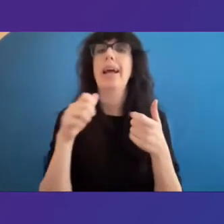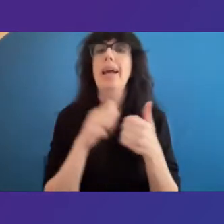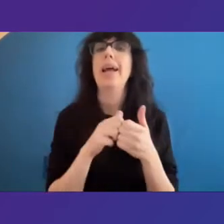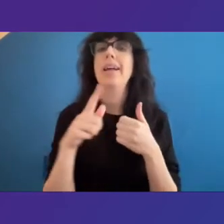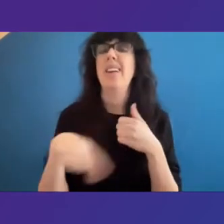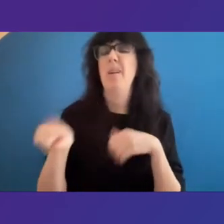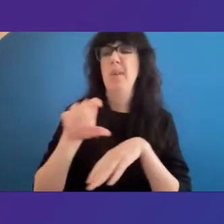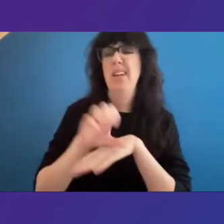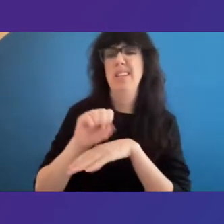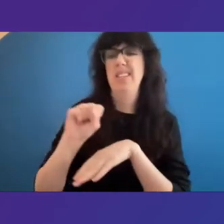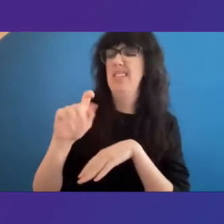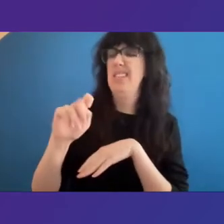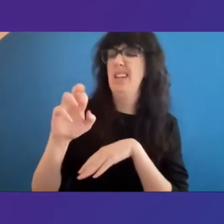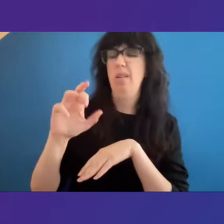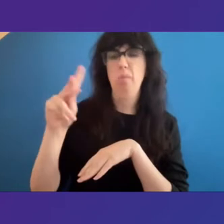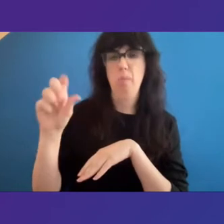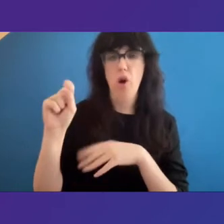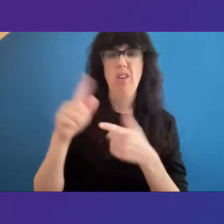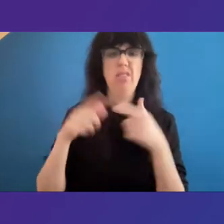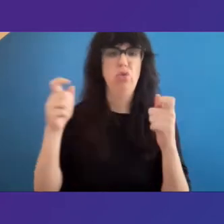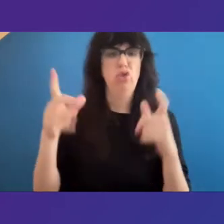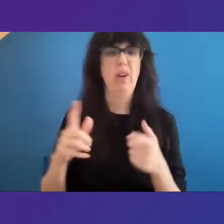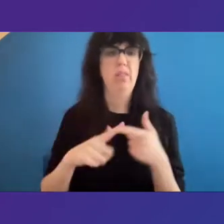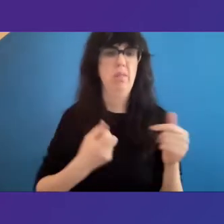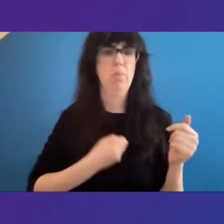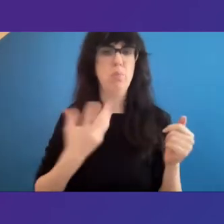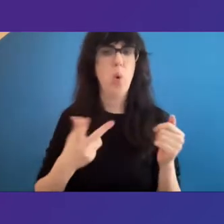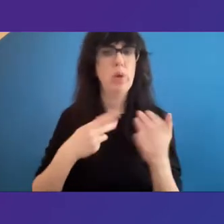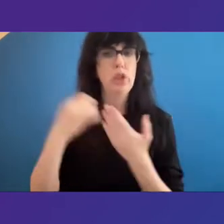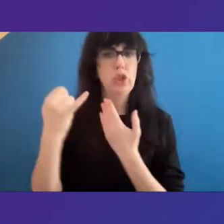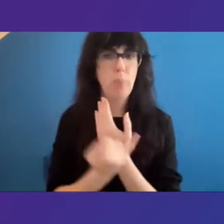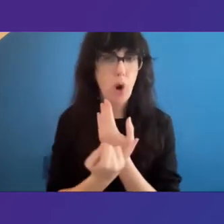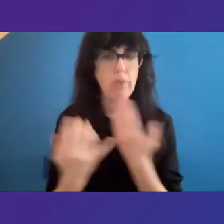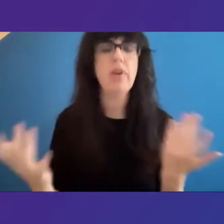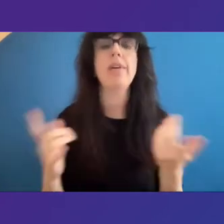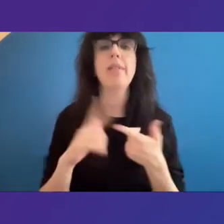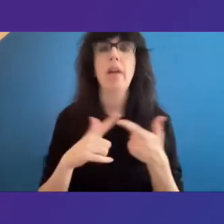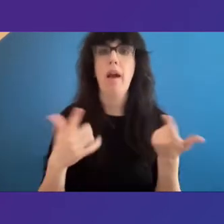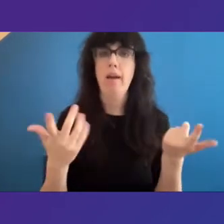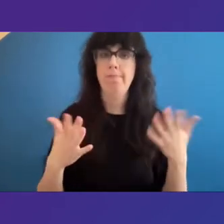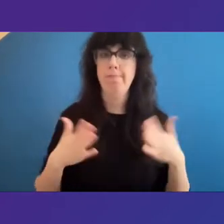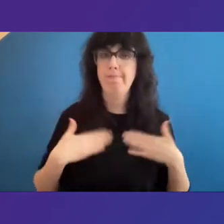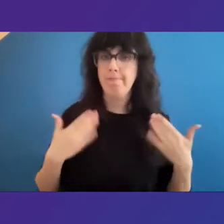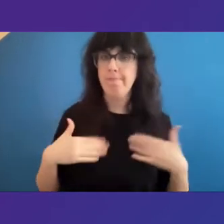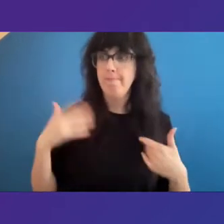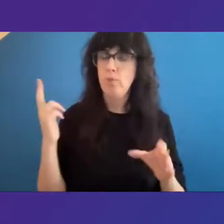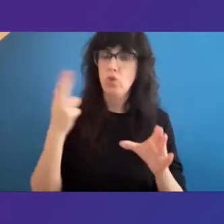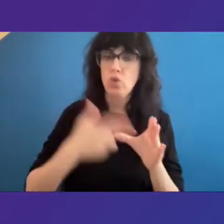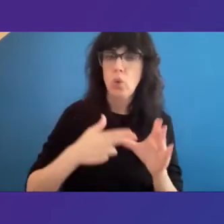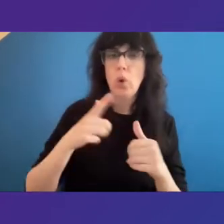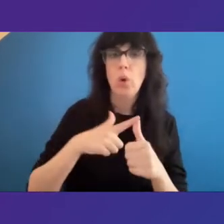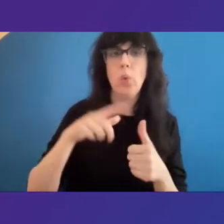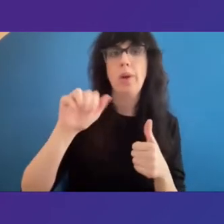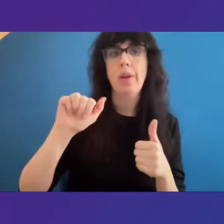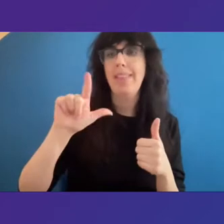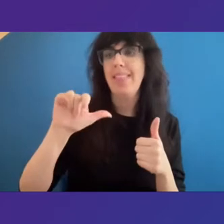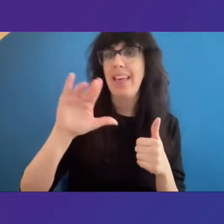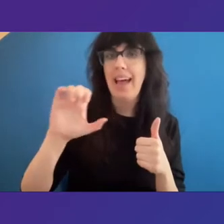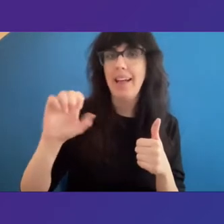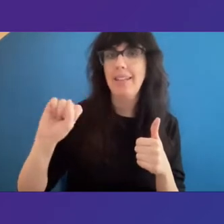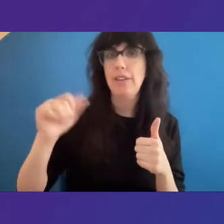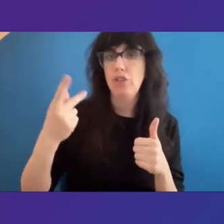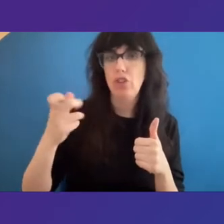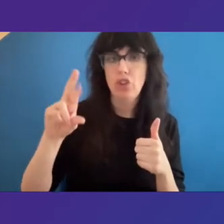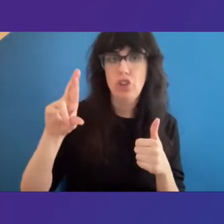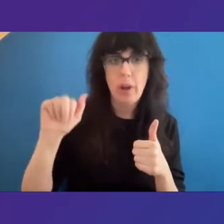Mark's. And I'm very grateful to be gathered this morning with Alice Sheppard, Nia Love, and Andre Bouchard